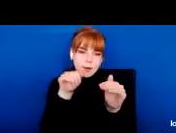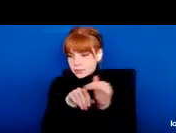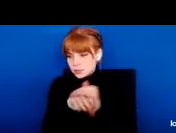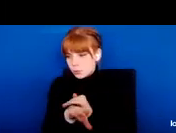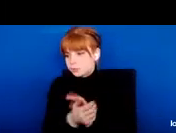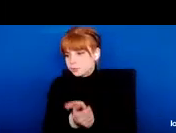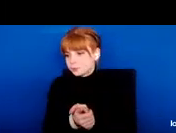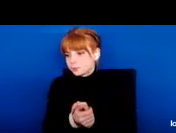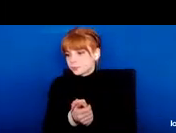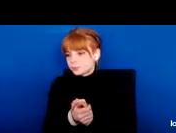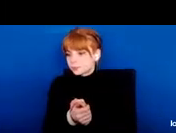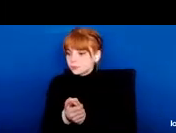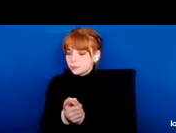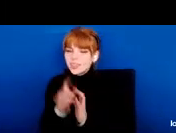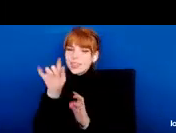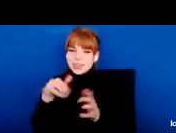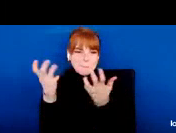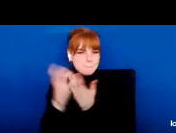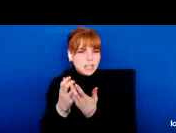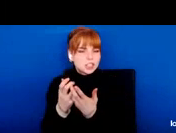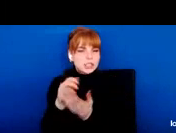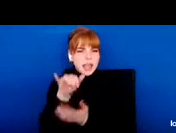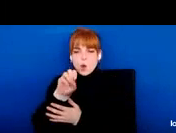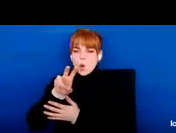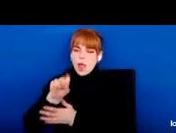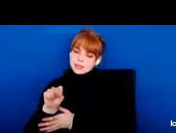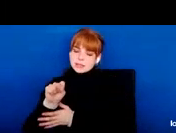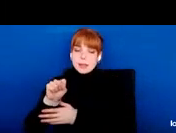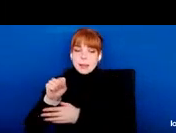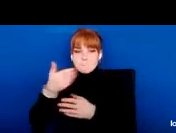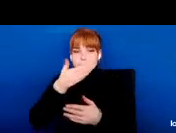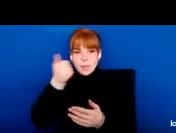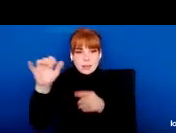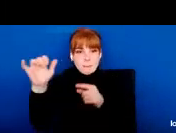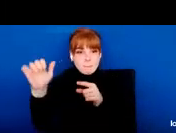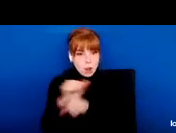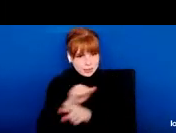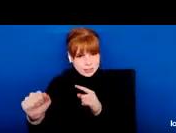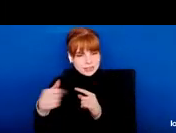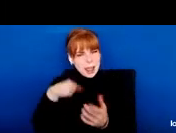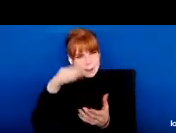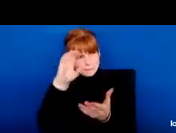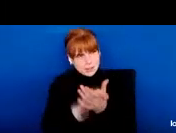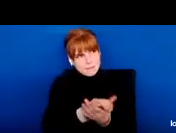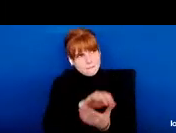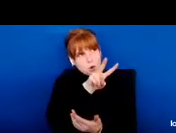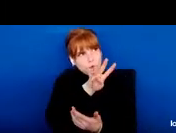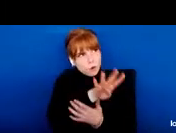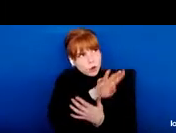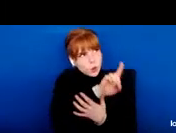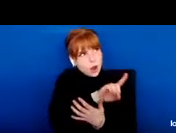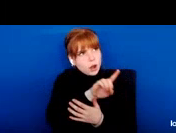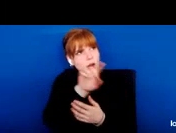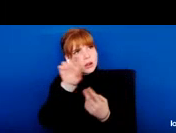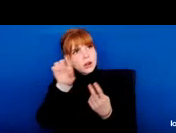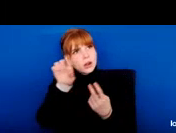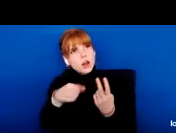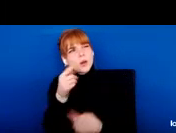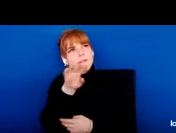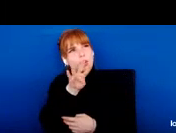practice. I think for one, it's 44, and for the other, it's 42 pixels. So it's a good thing to keep in mind, even